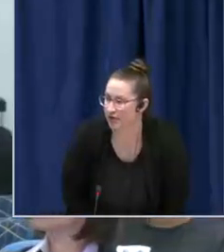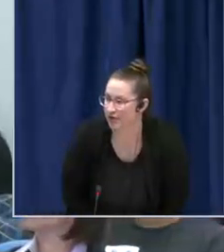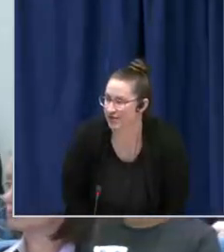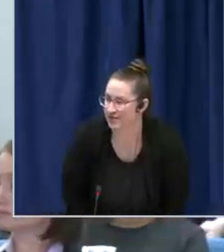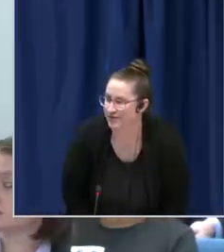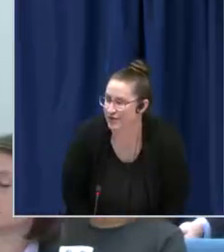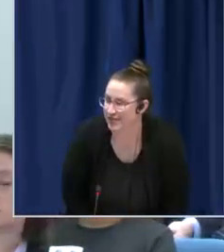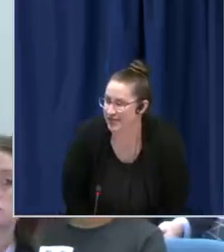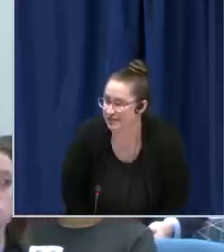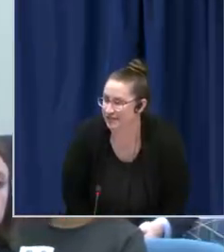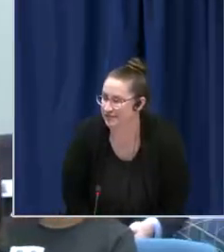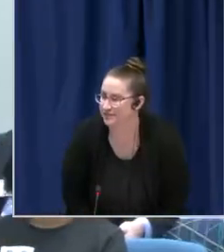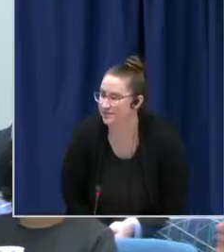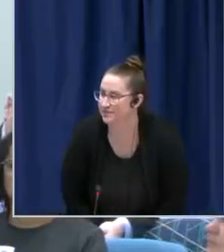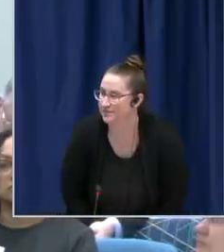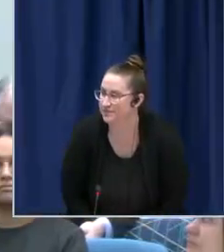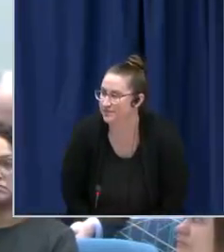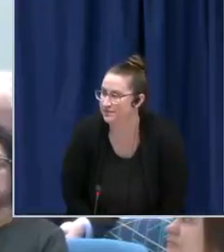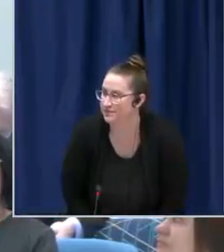Combo Communications votes yes.